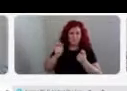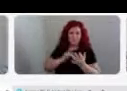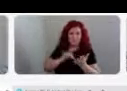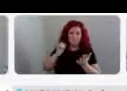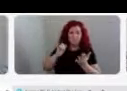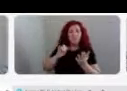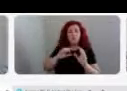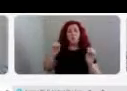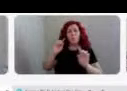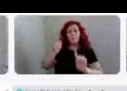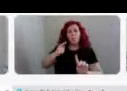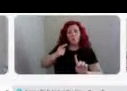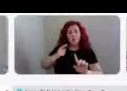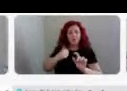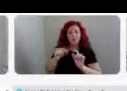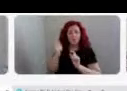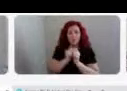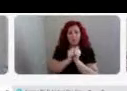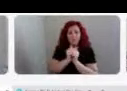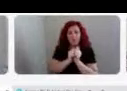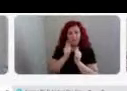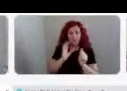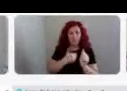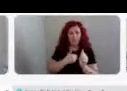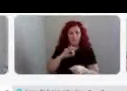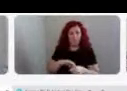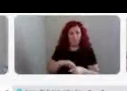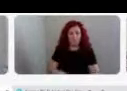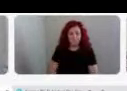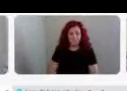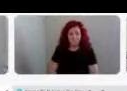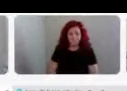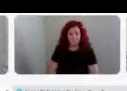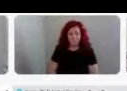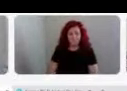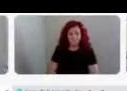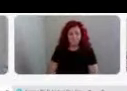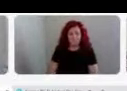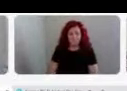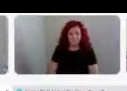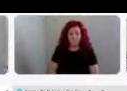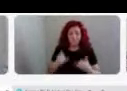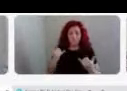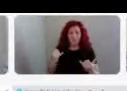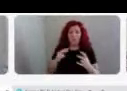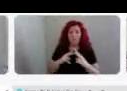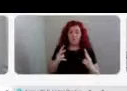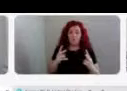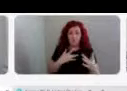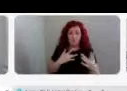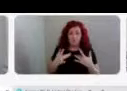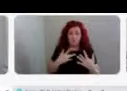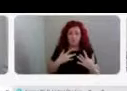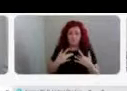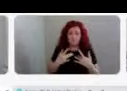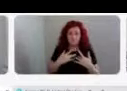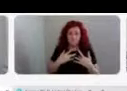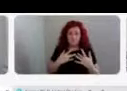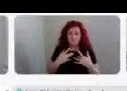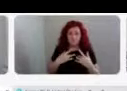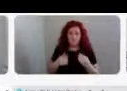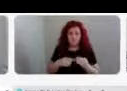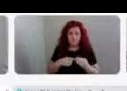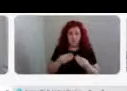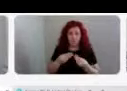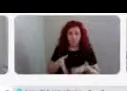in anyone competing for our votes but now i am very concerned i am concerned about